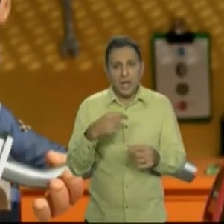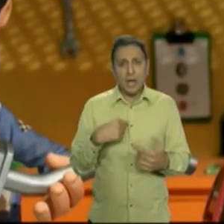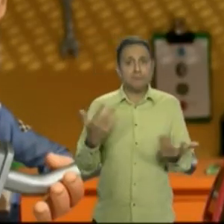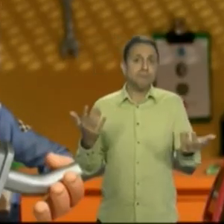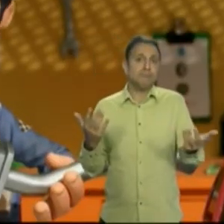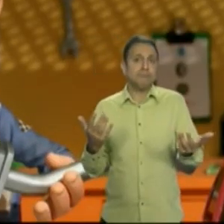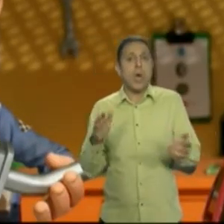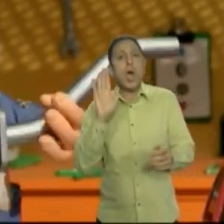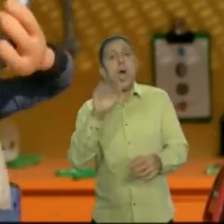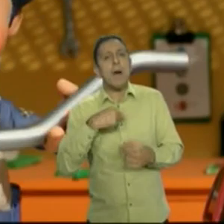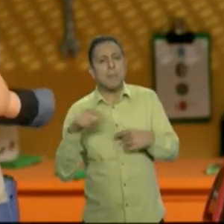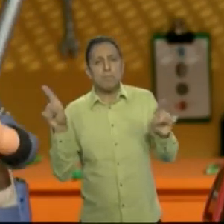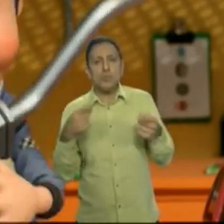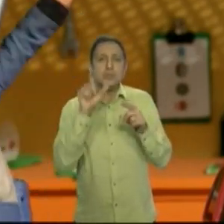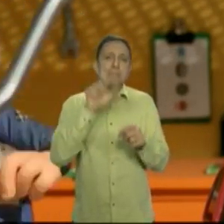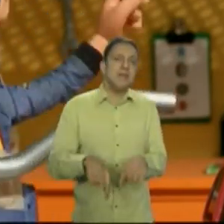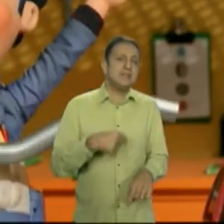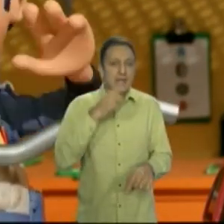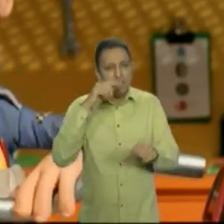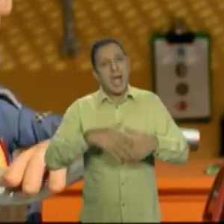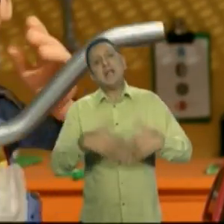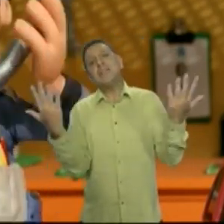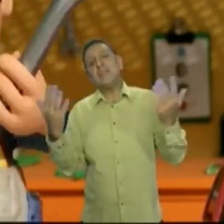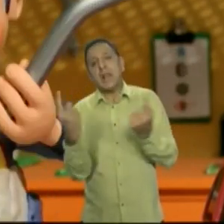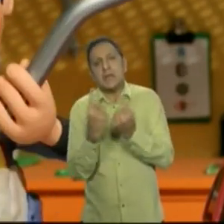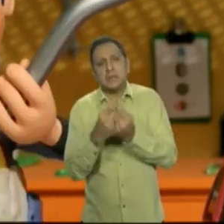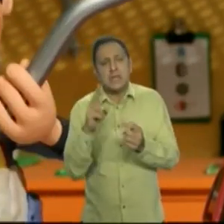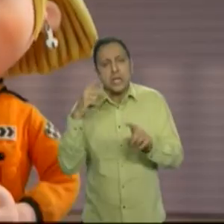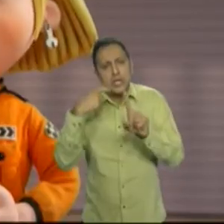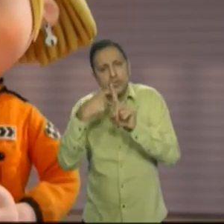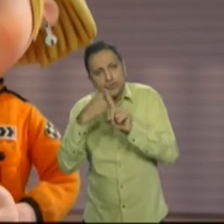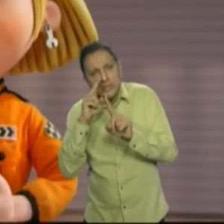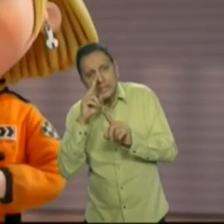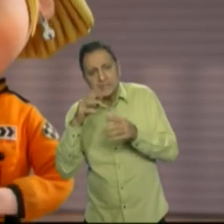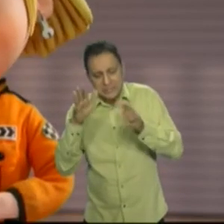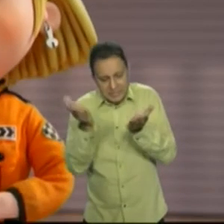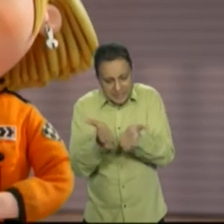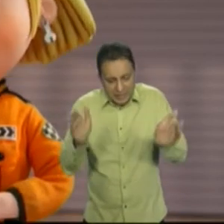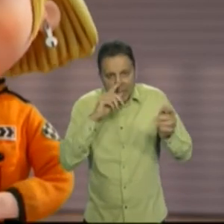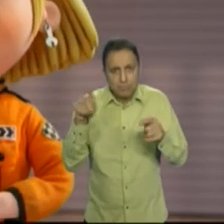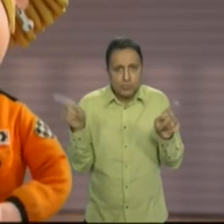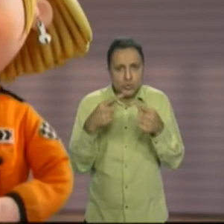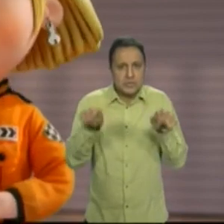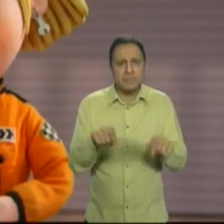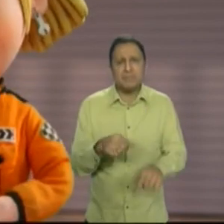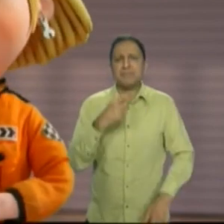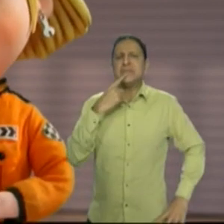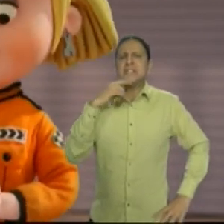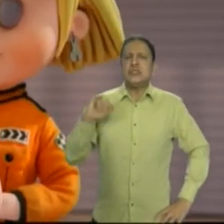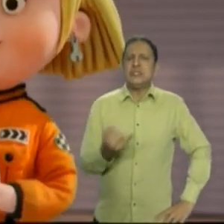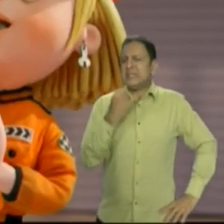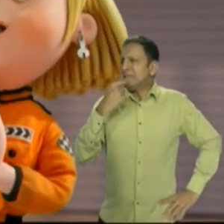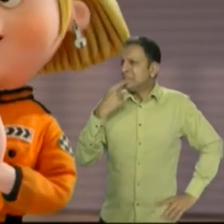very musical, me, you know. I can play anything, even the kitchen sink. Shame you don't have a brass